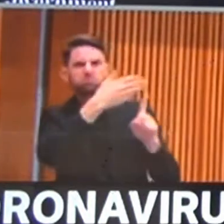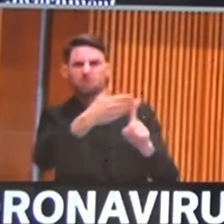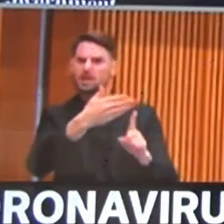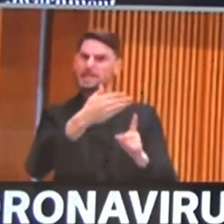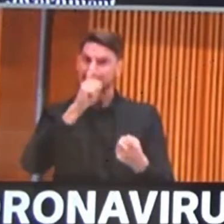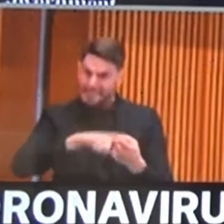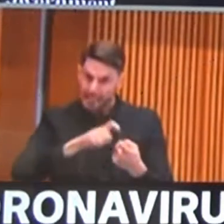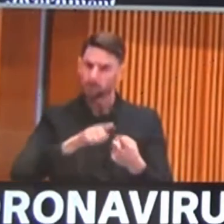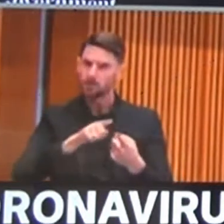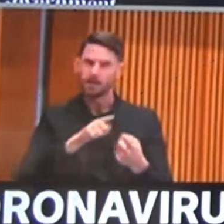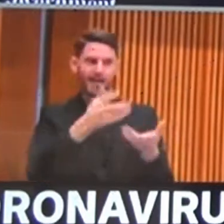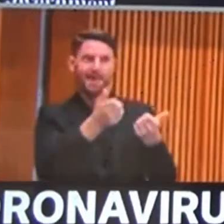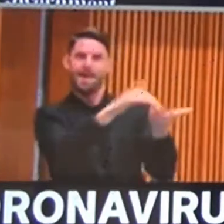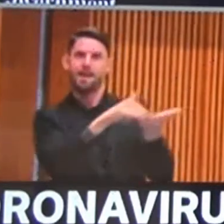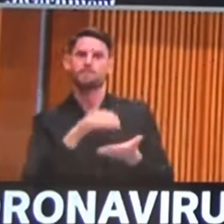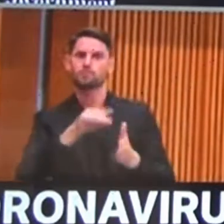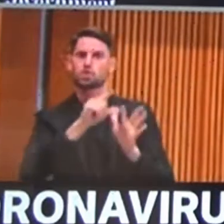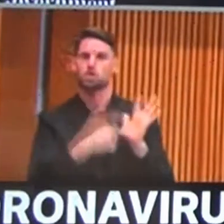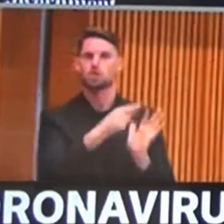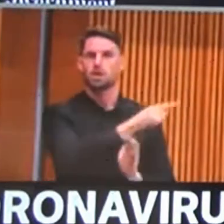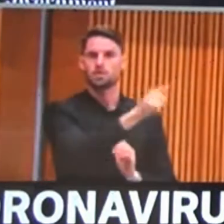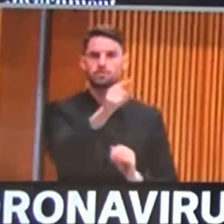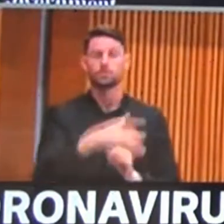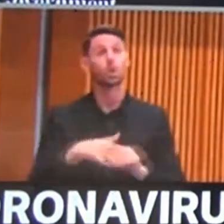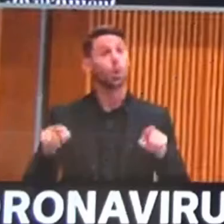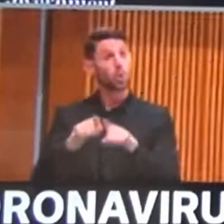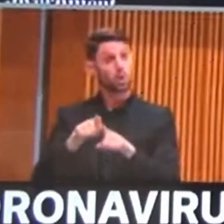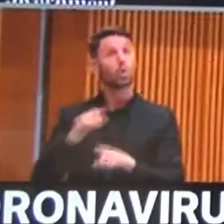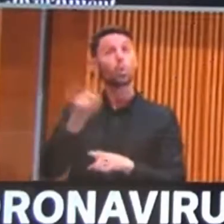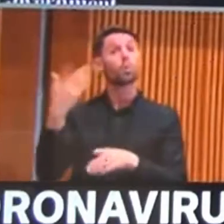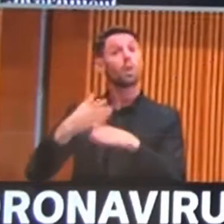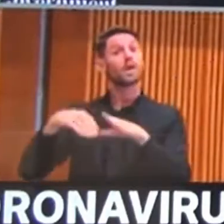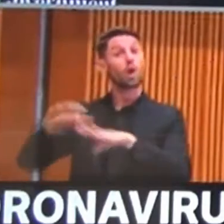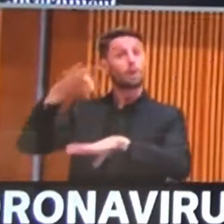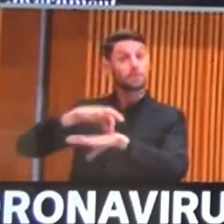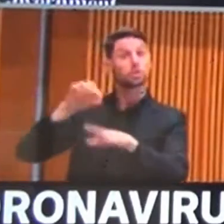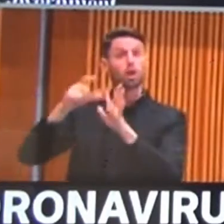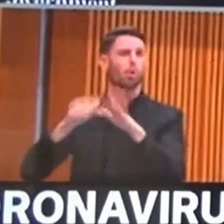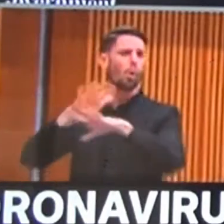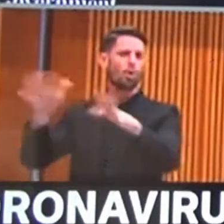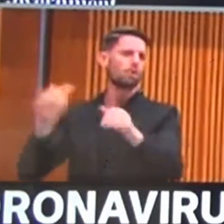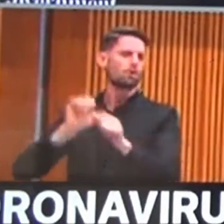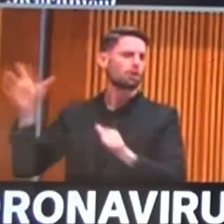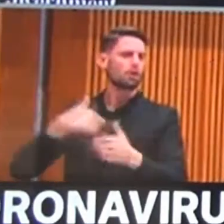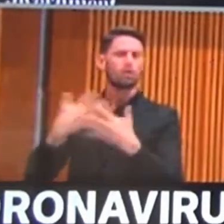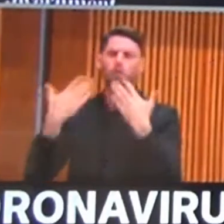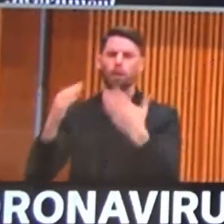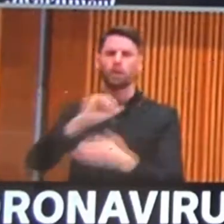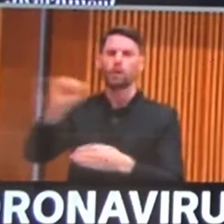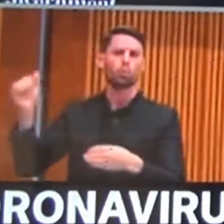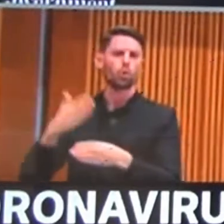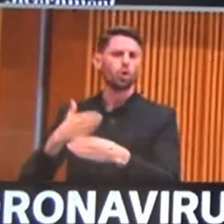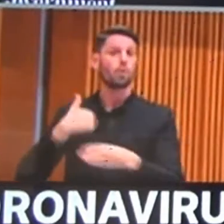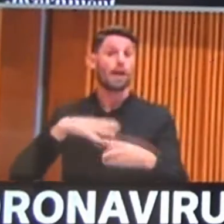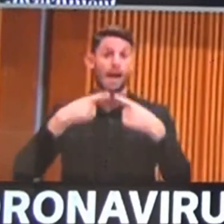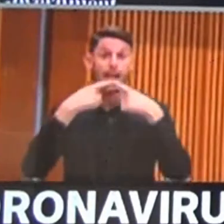through this crisis. So today I want to announce three things. Firstly, that we